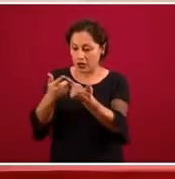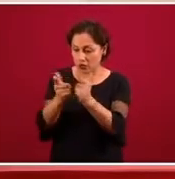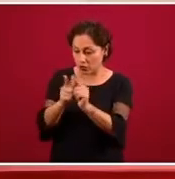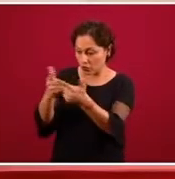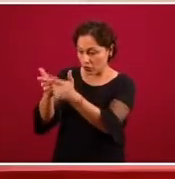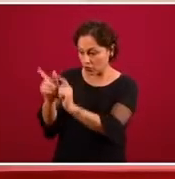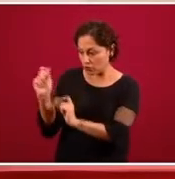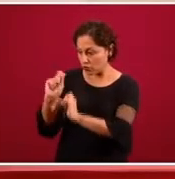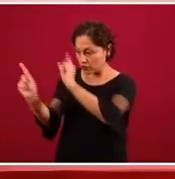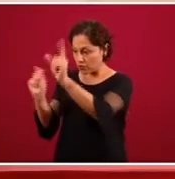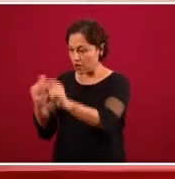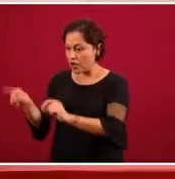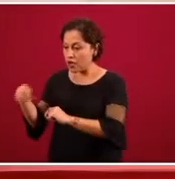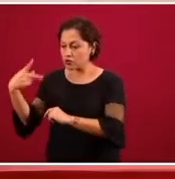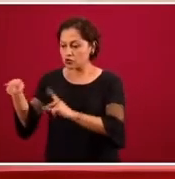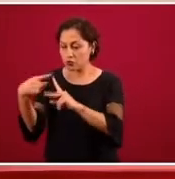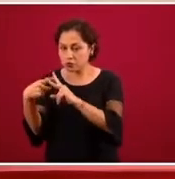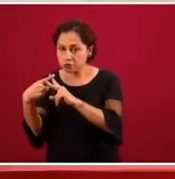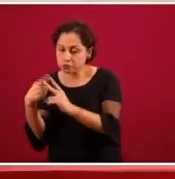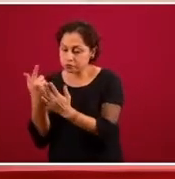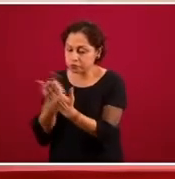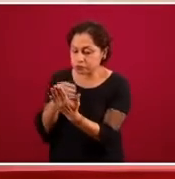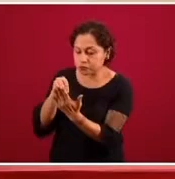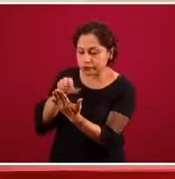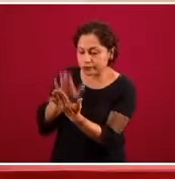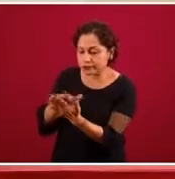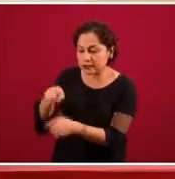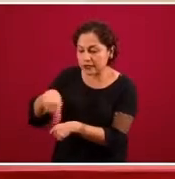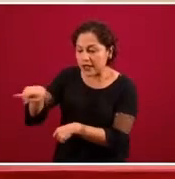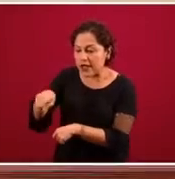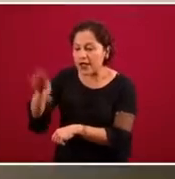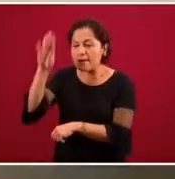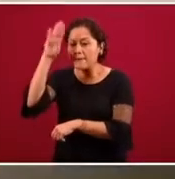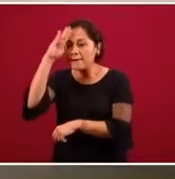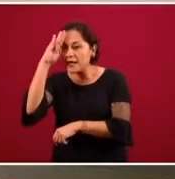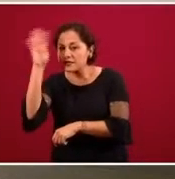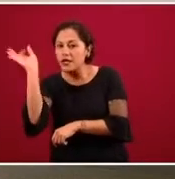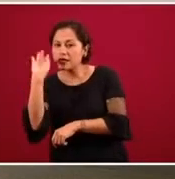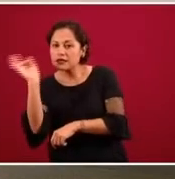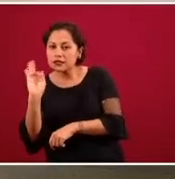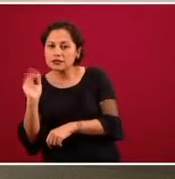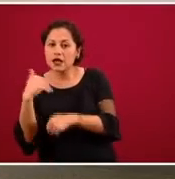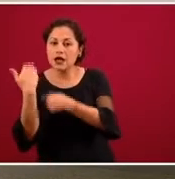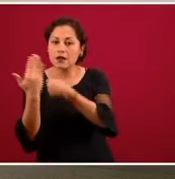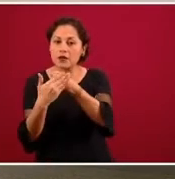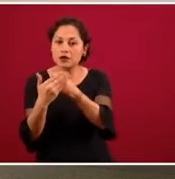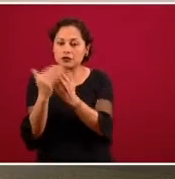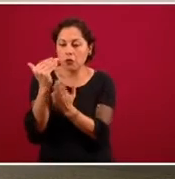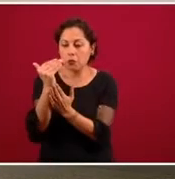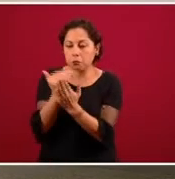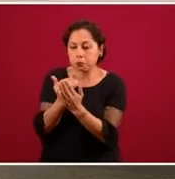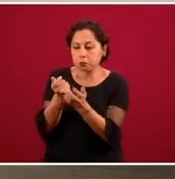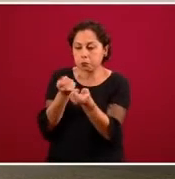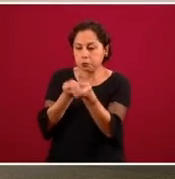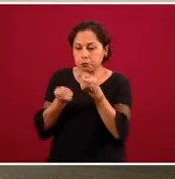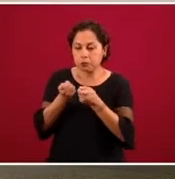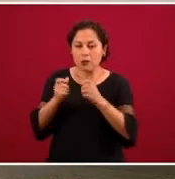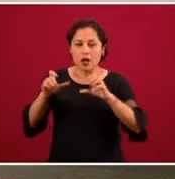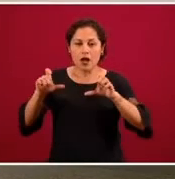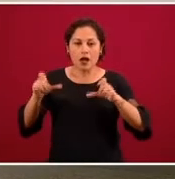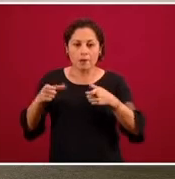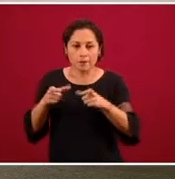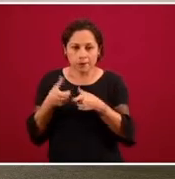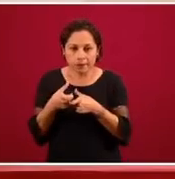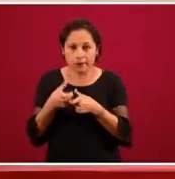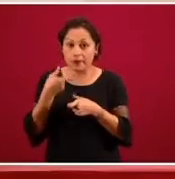in transmission rates. And even though we have had some success in the effects that we desired